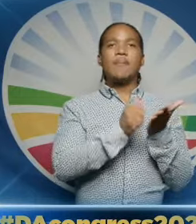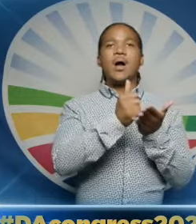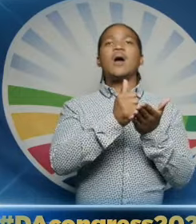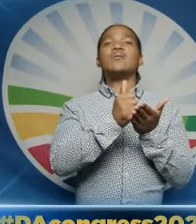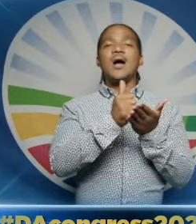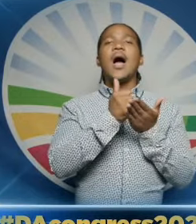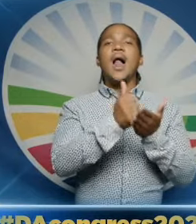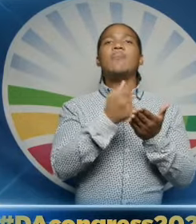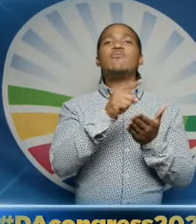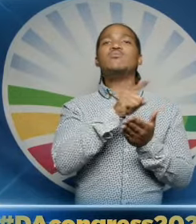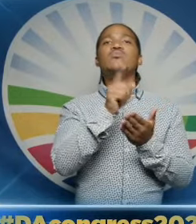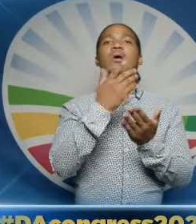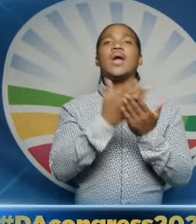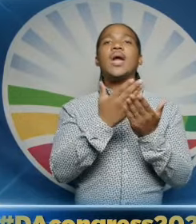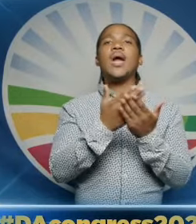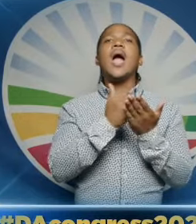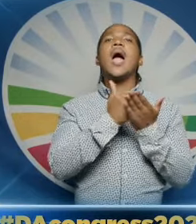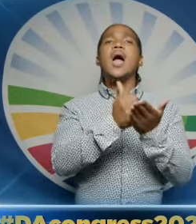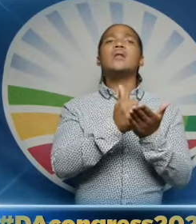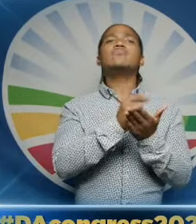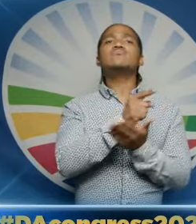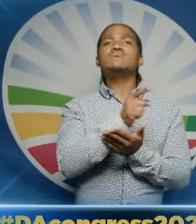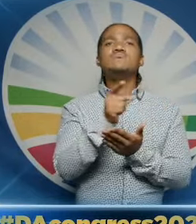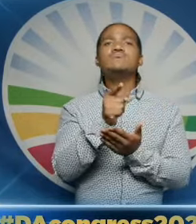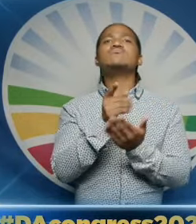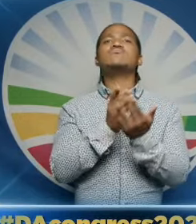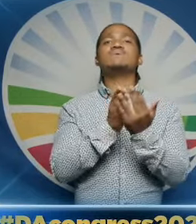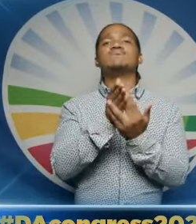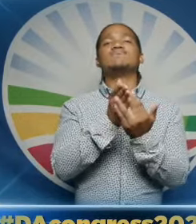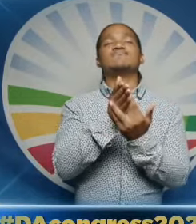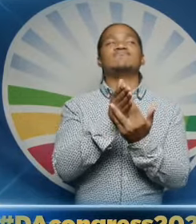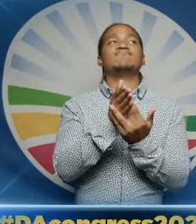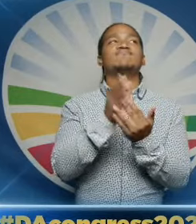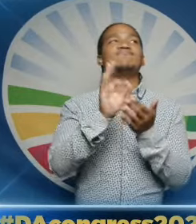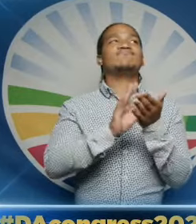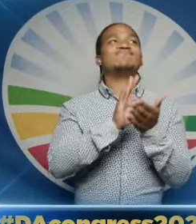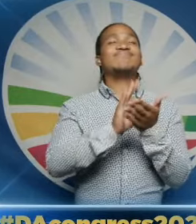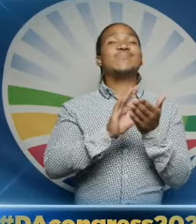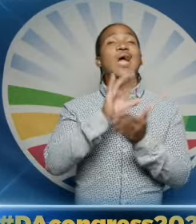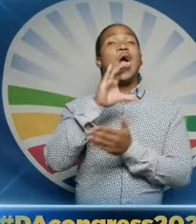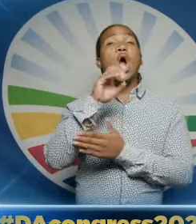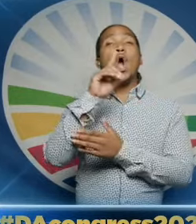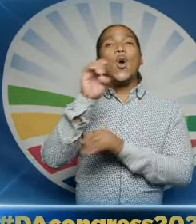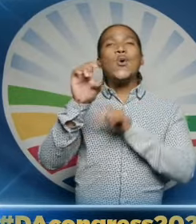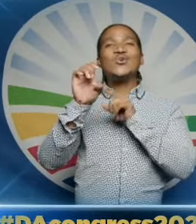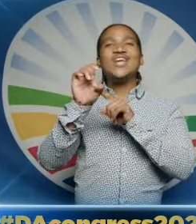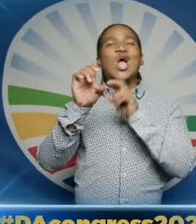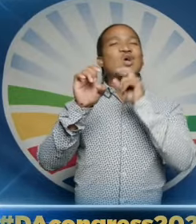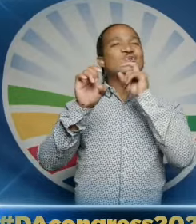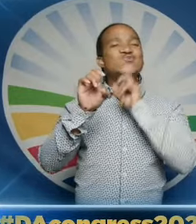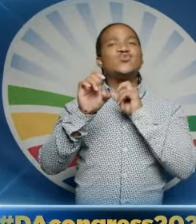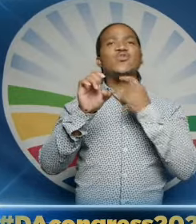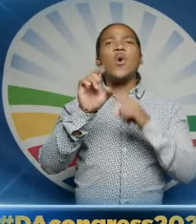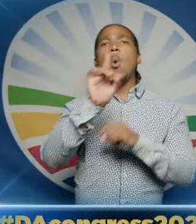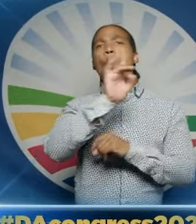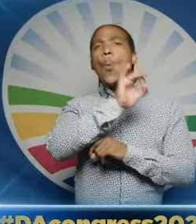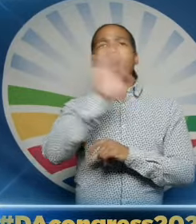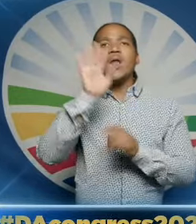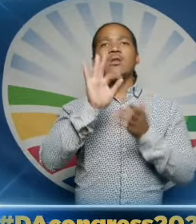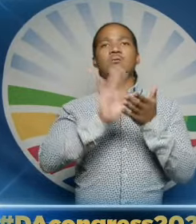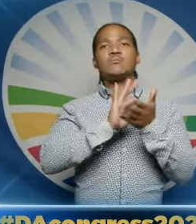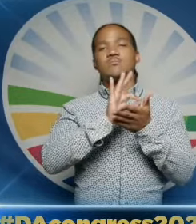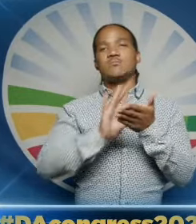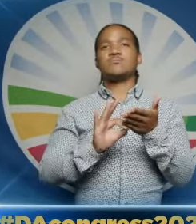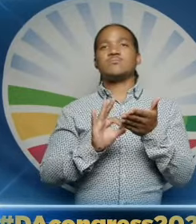ballot. And important to remember, delegates, your code may only be used to cast one ballot. You will